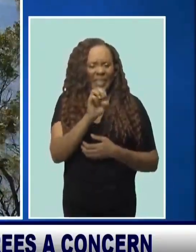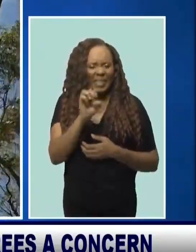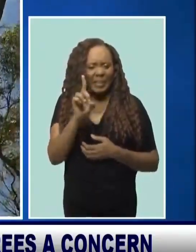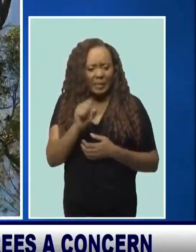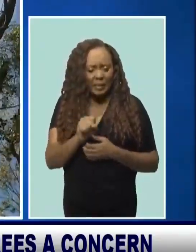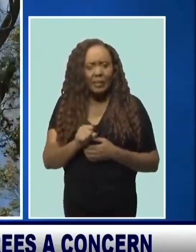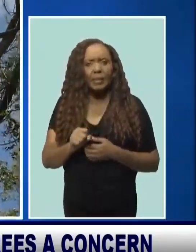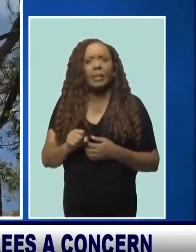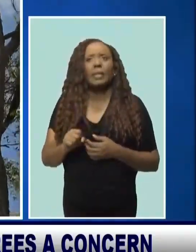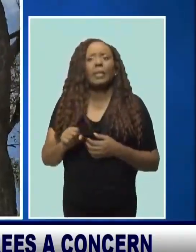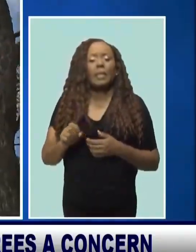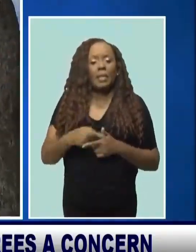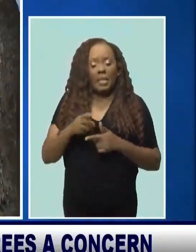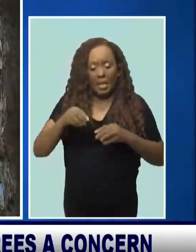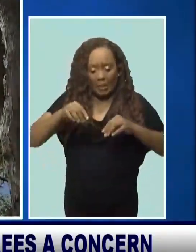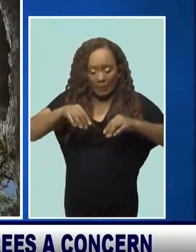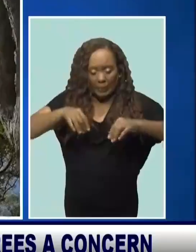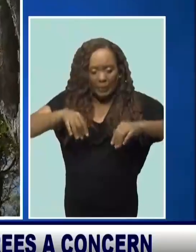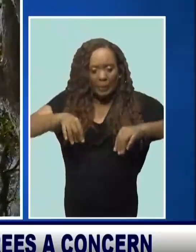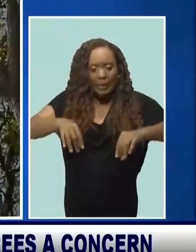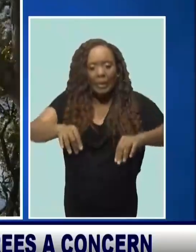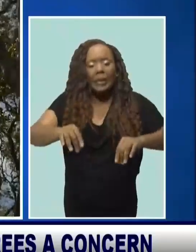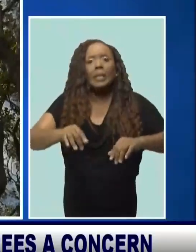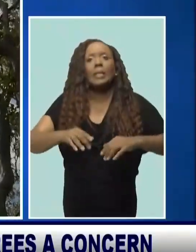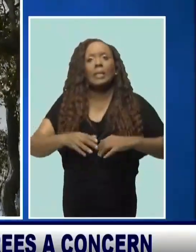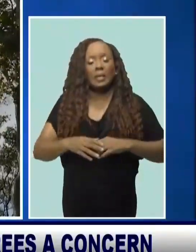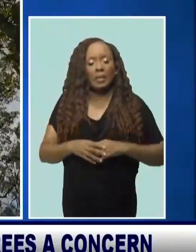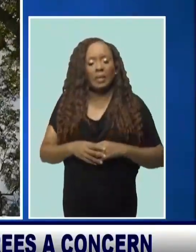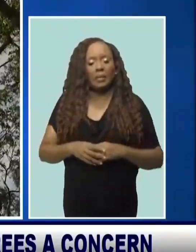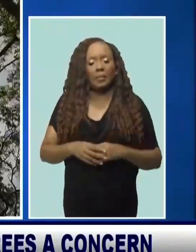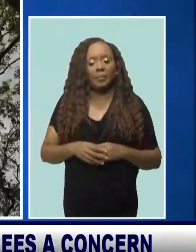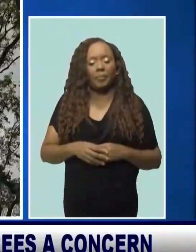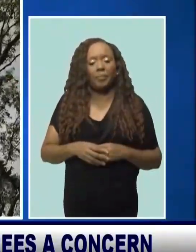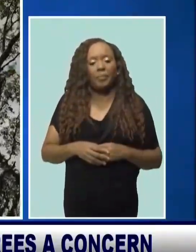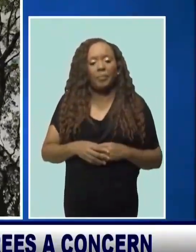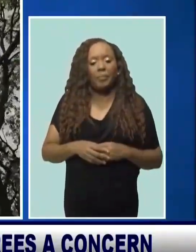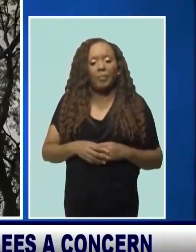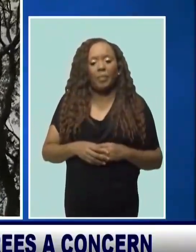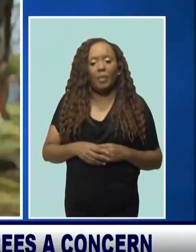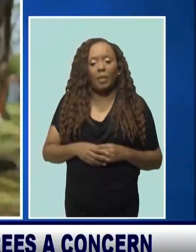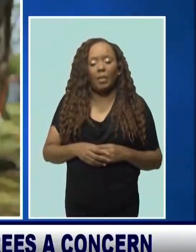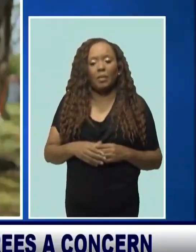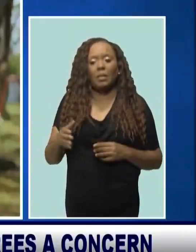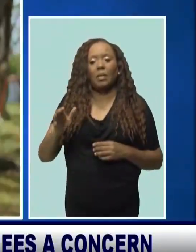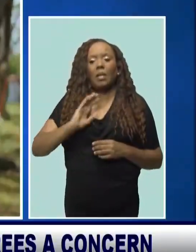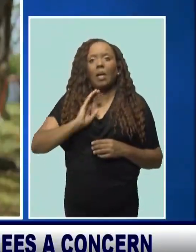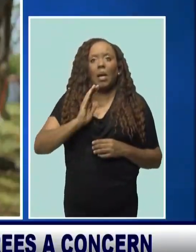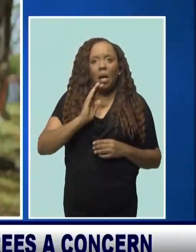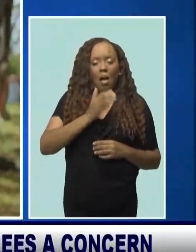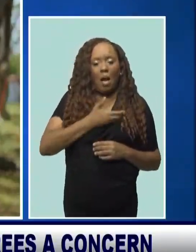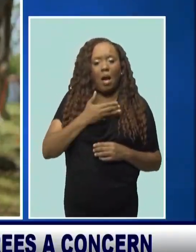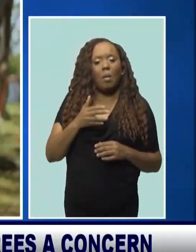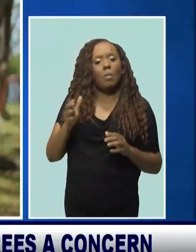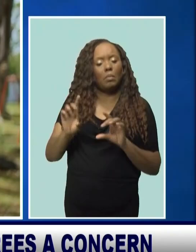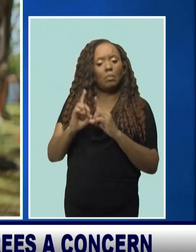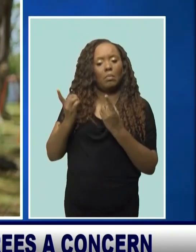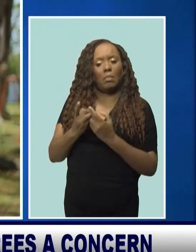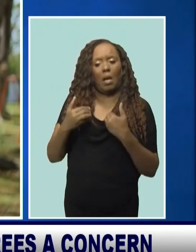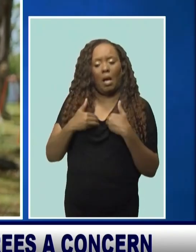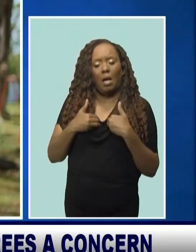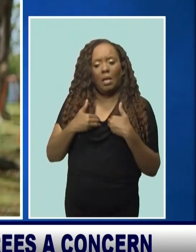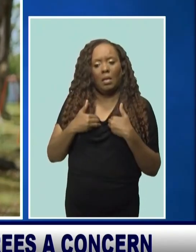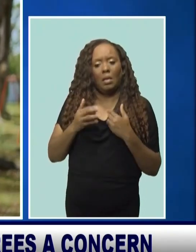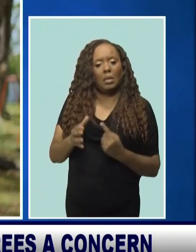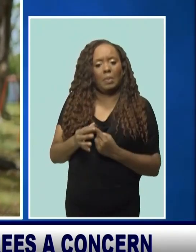propagate those species. The Soil Conservation Unit itself has a nursery, a forestry nursery for that, and I think